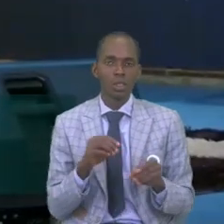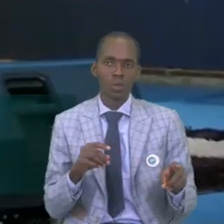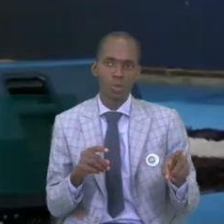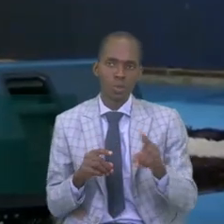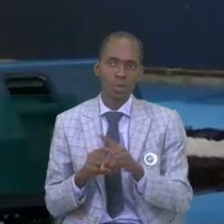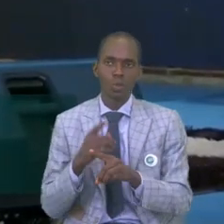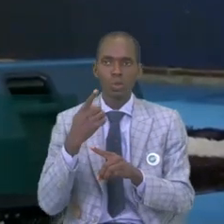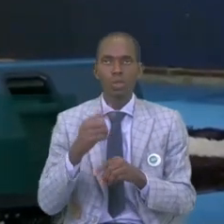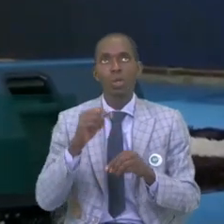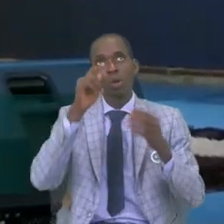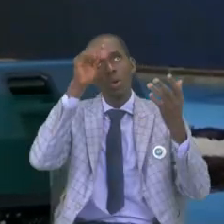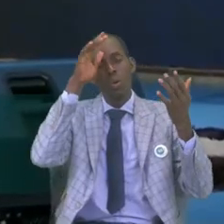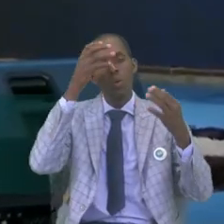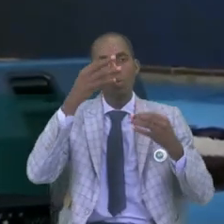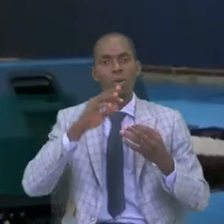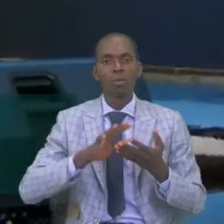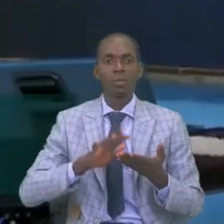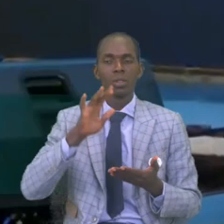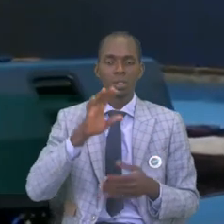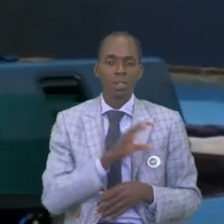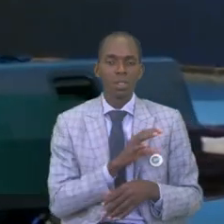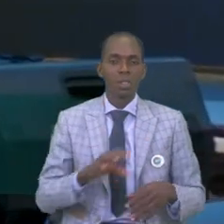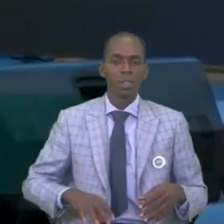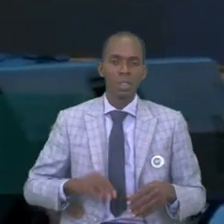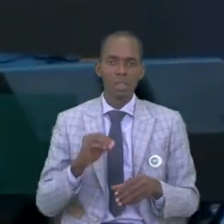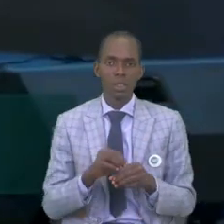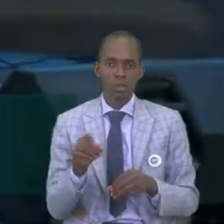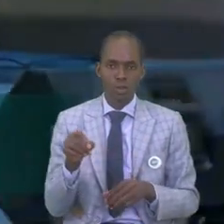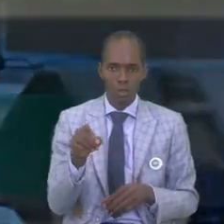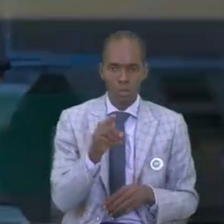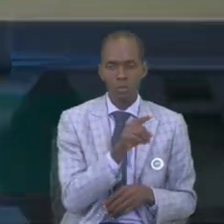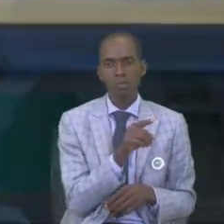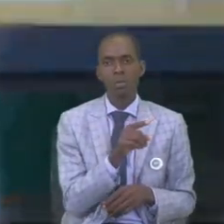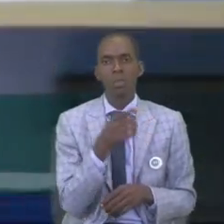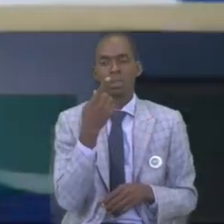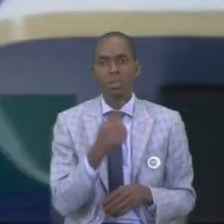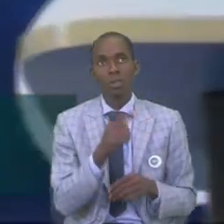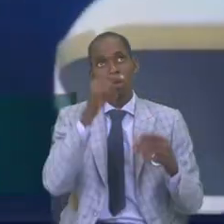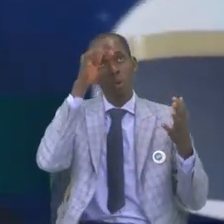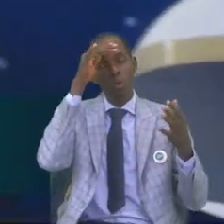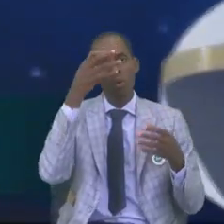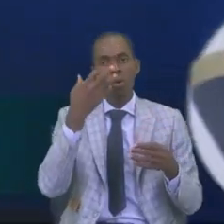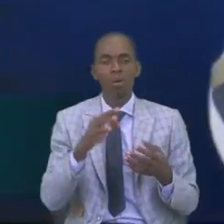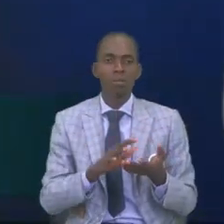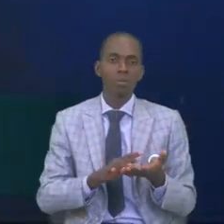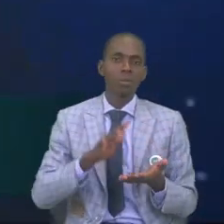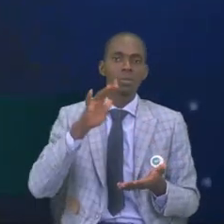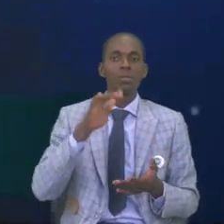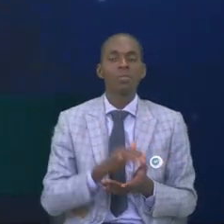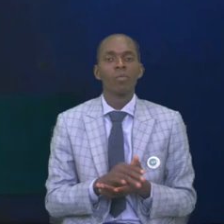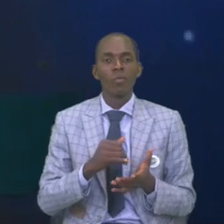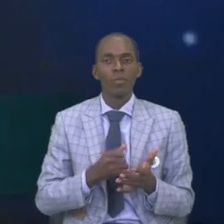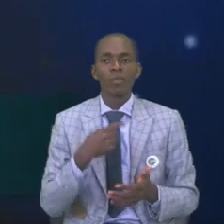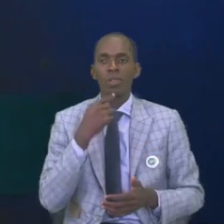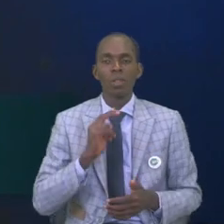the hope of glory. Christ in you, the hope of glory. It tells us in